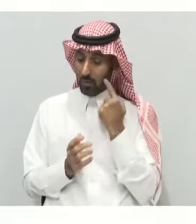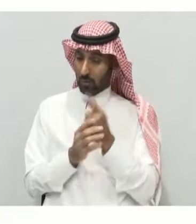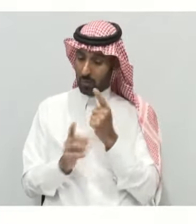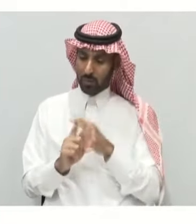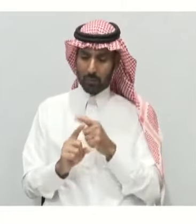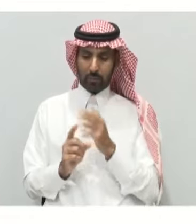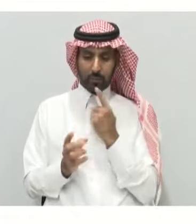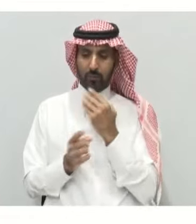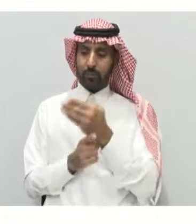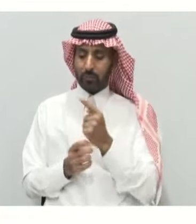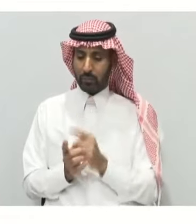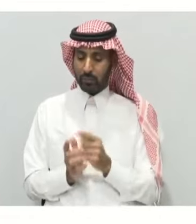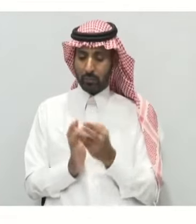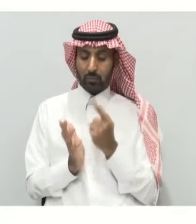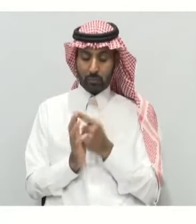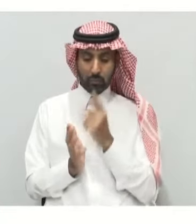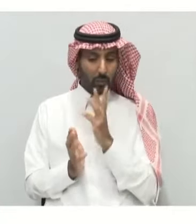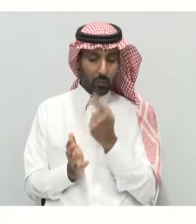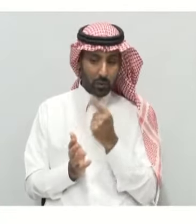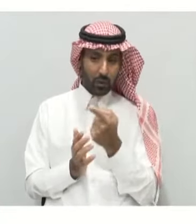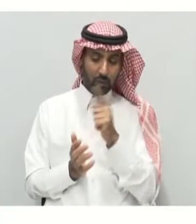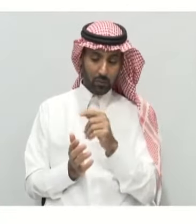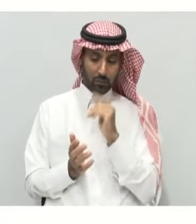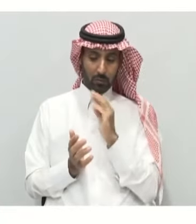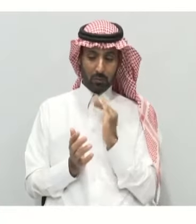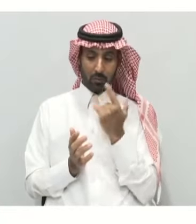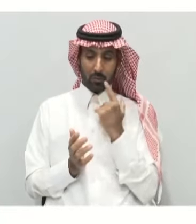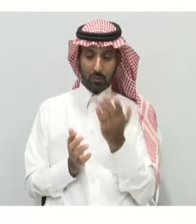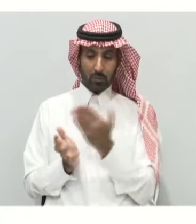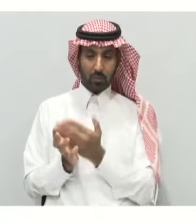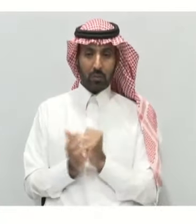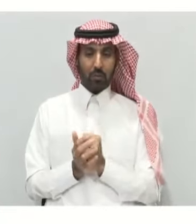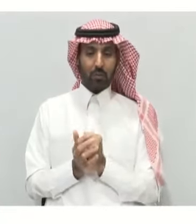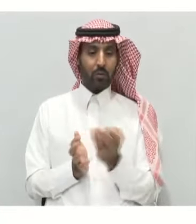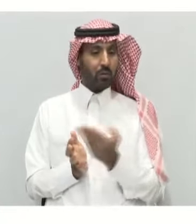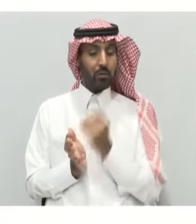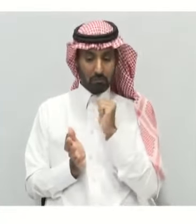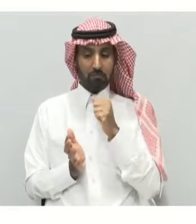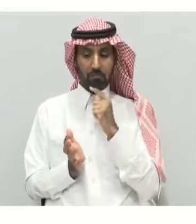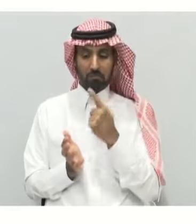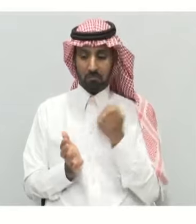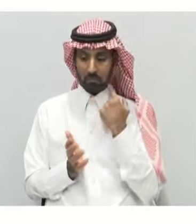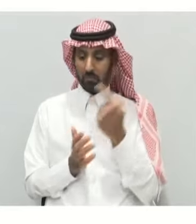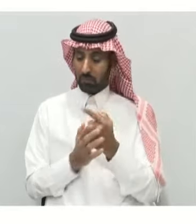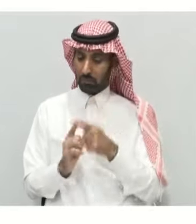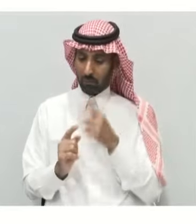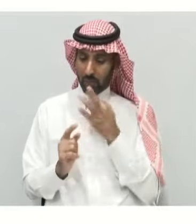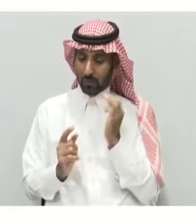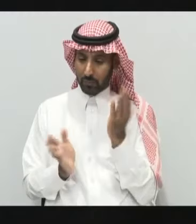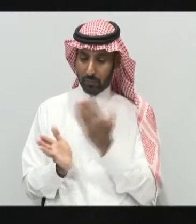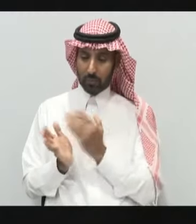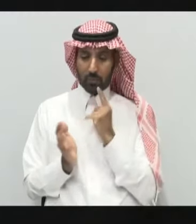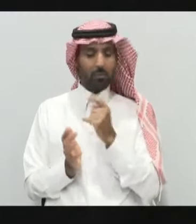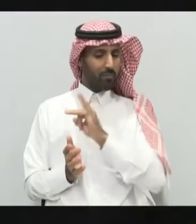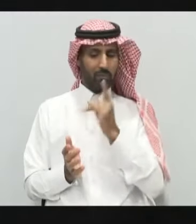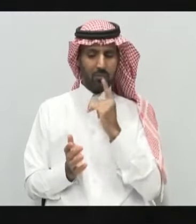math? And he will respond using one of the subjects that we already have. Yes, I like math, it is easy.